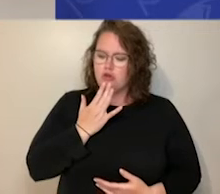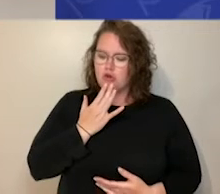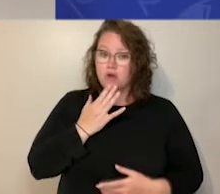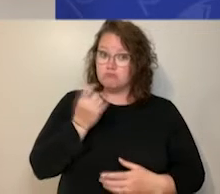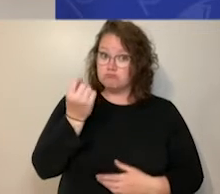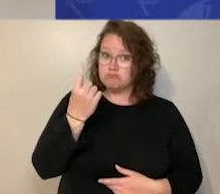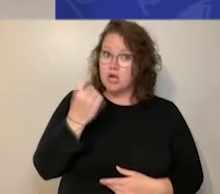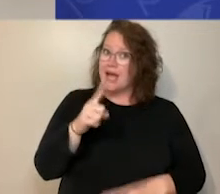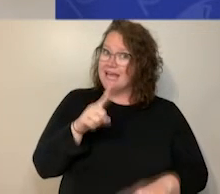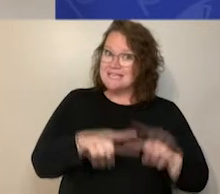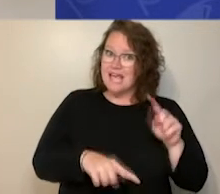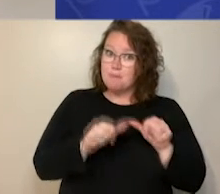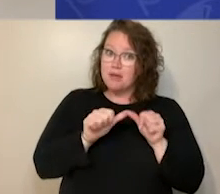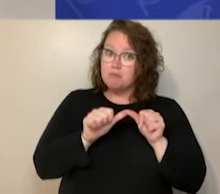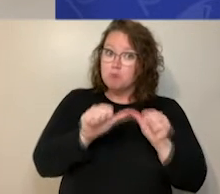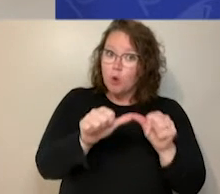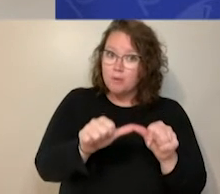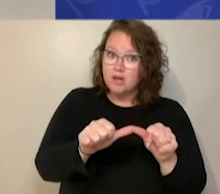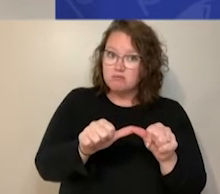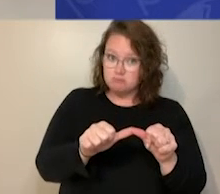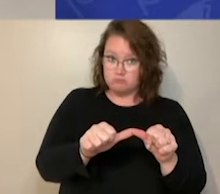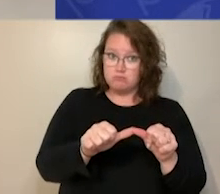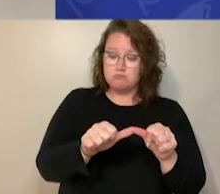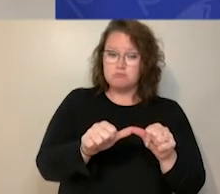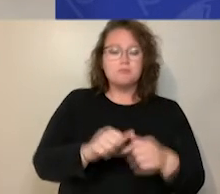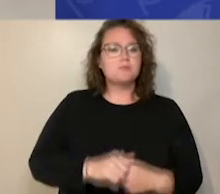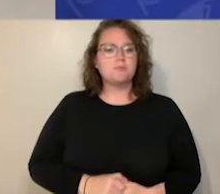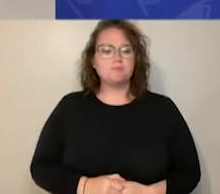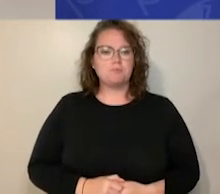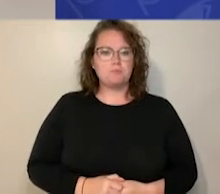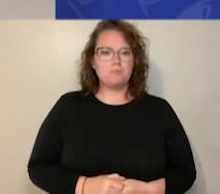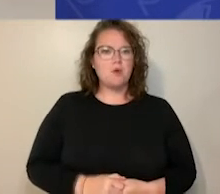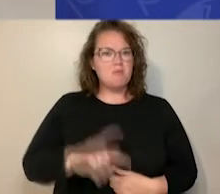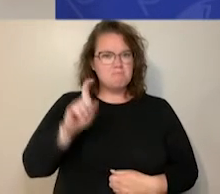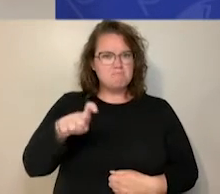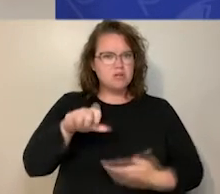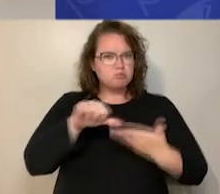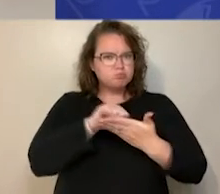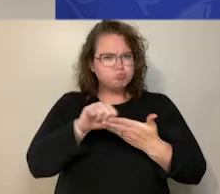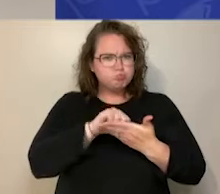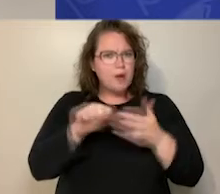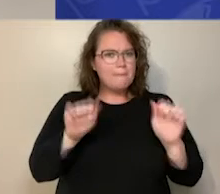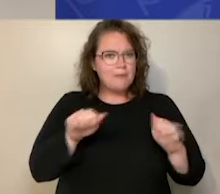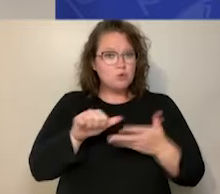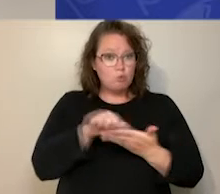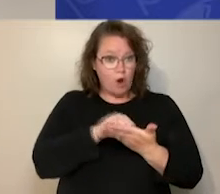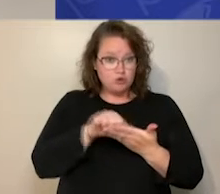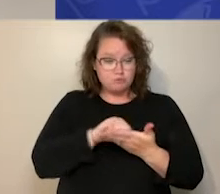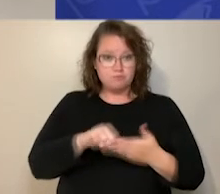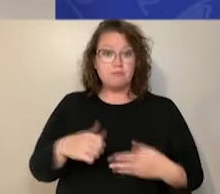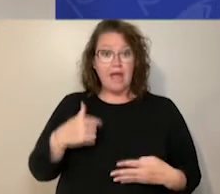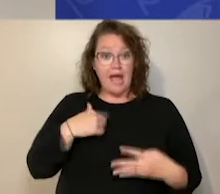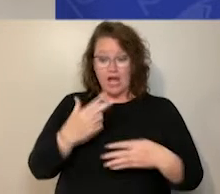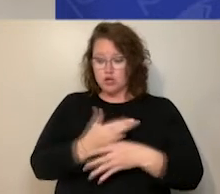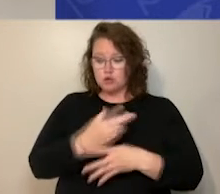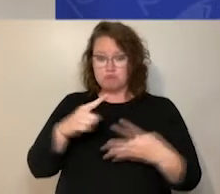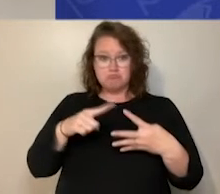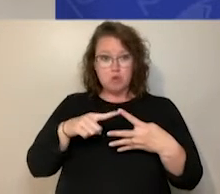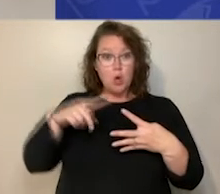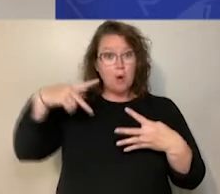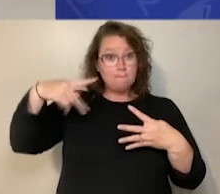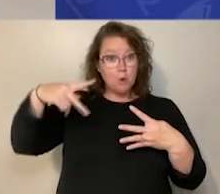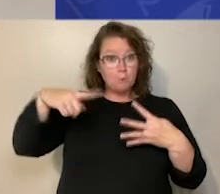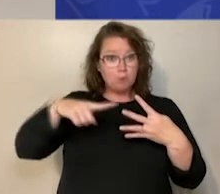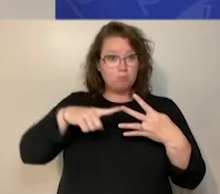permanent markers. Any brand of markers will work. I chose 4 colors: purple and gold, black and